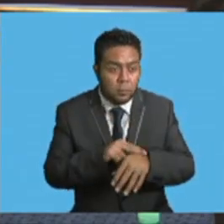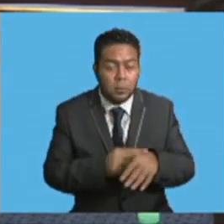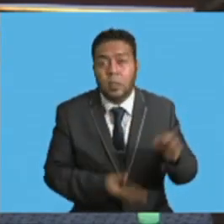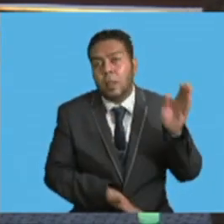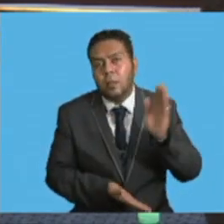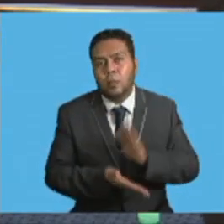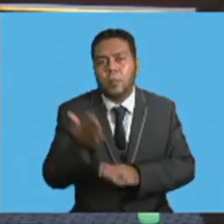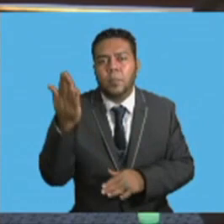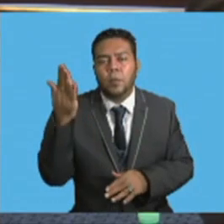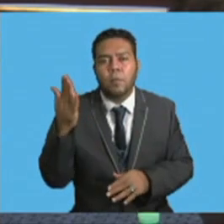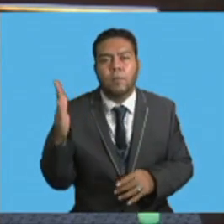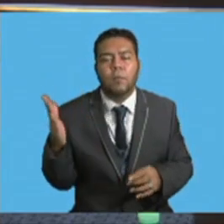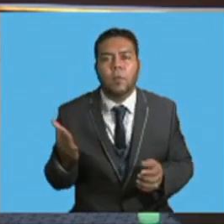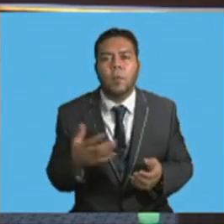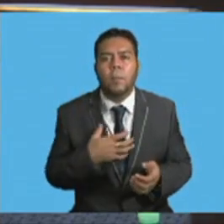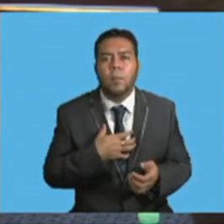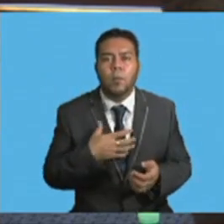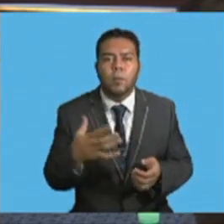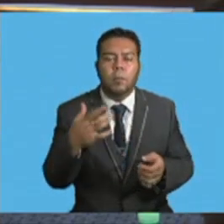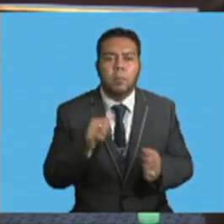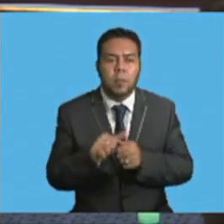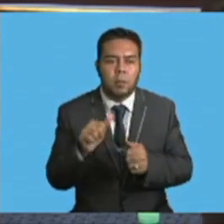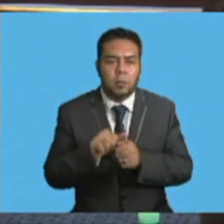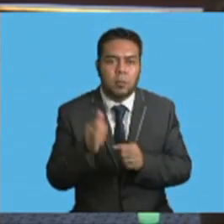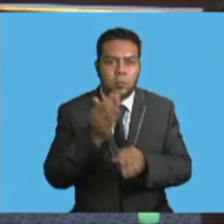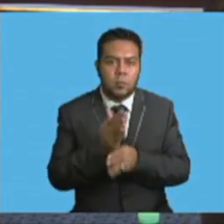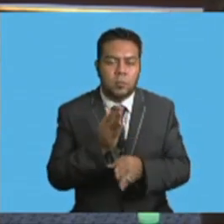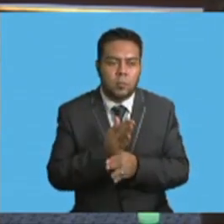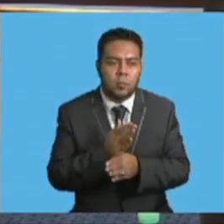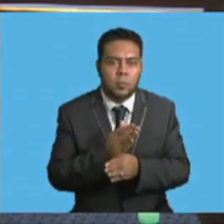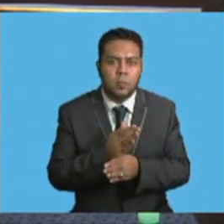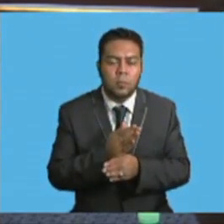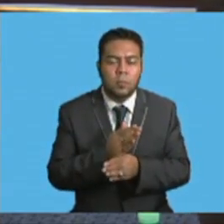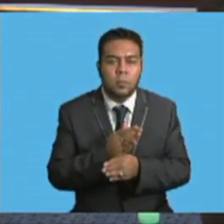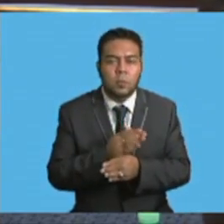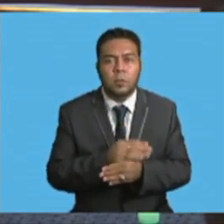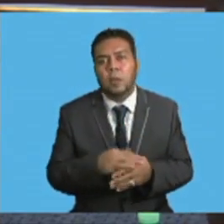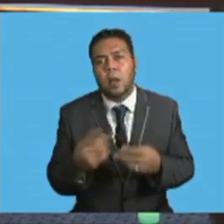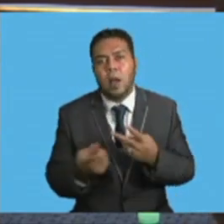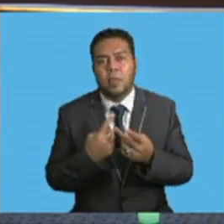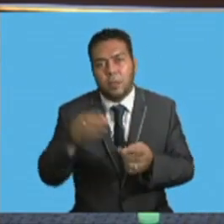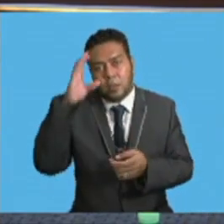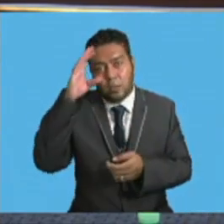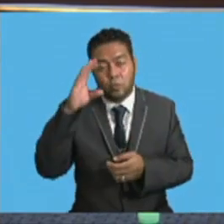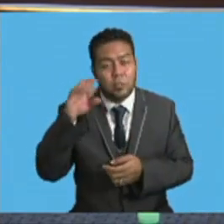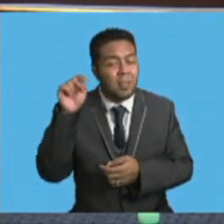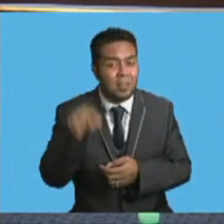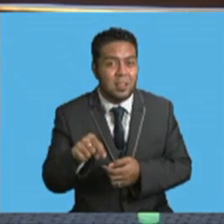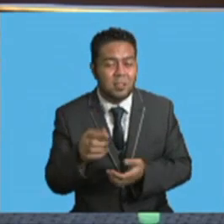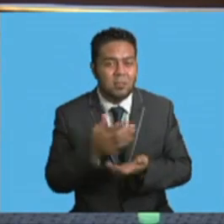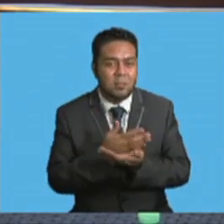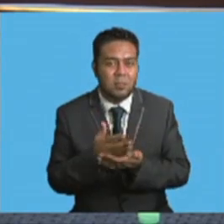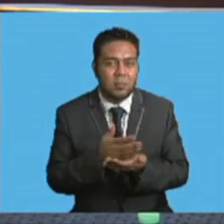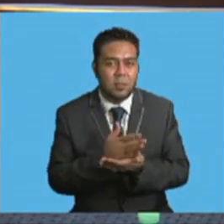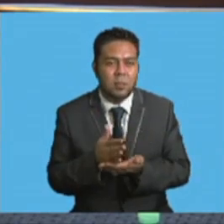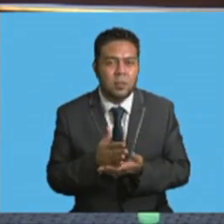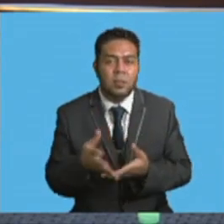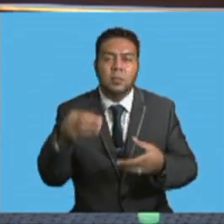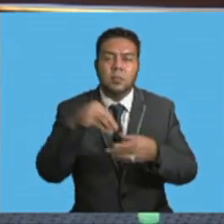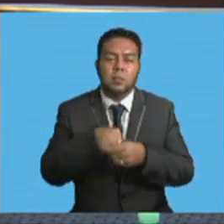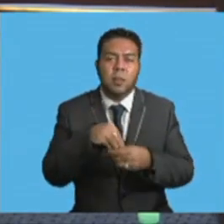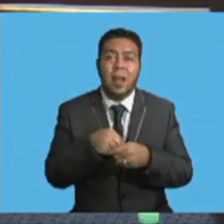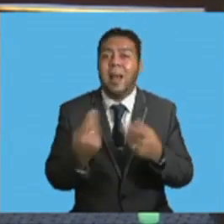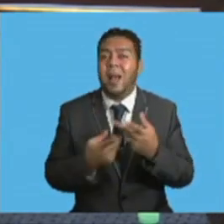greener pastures elsewhere into the modern countries that we talk of. These sentiments were echoed in some